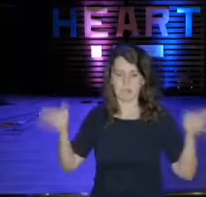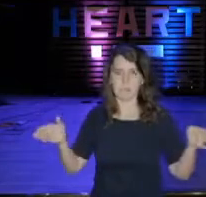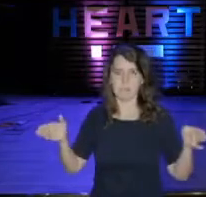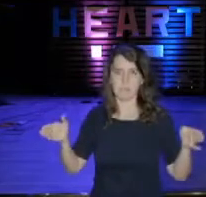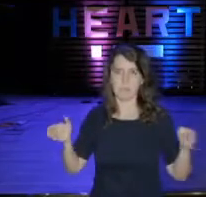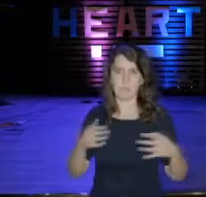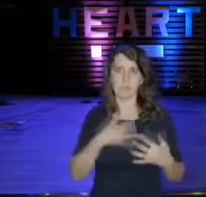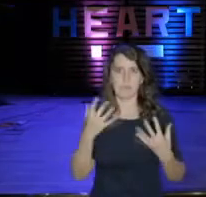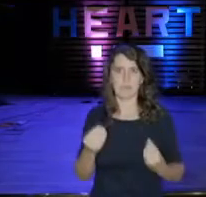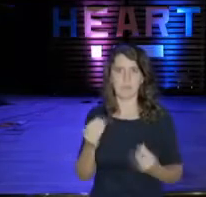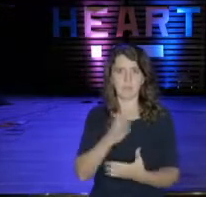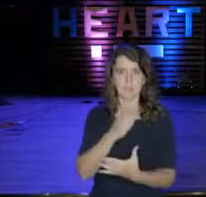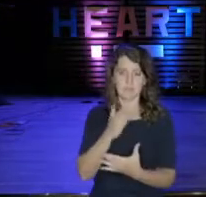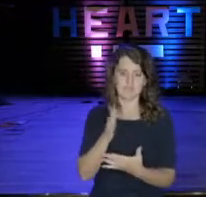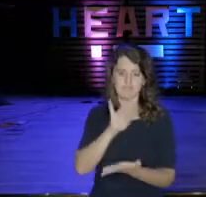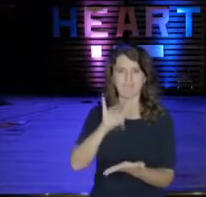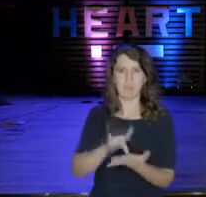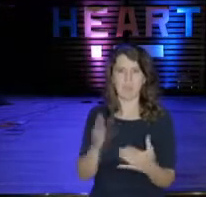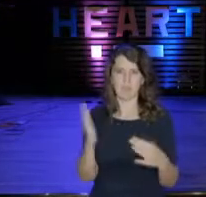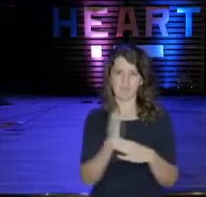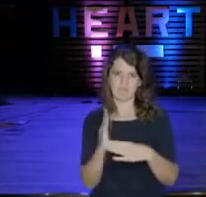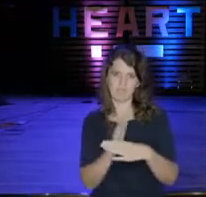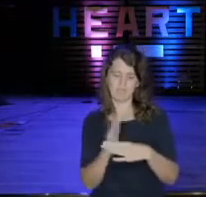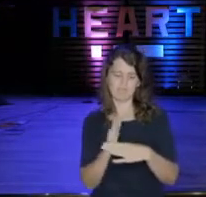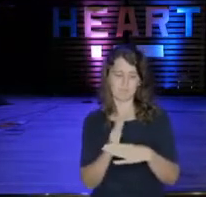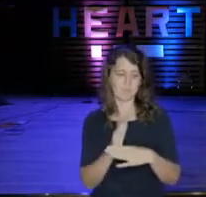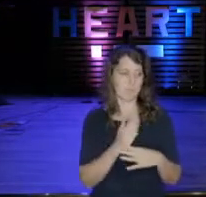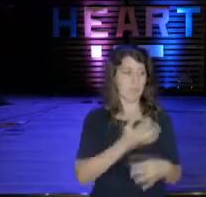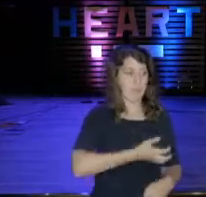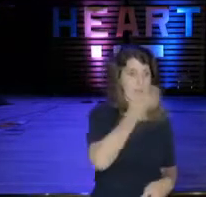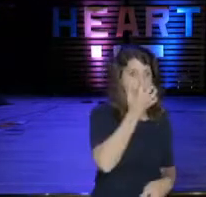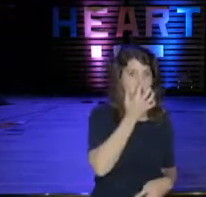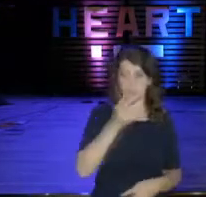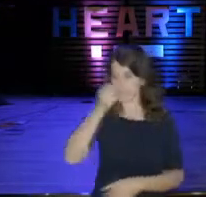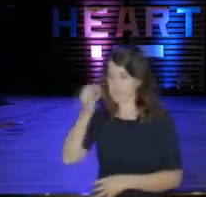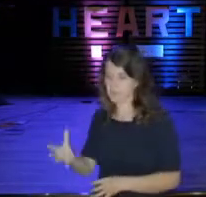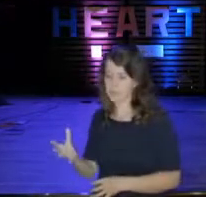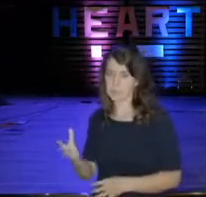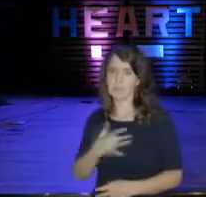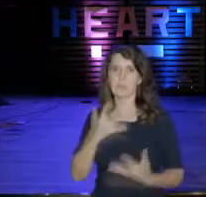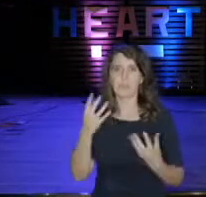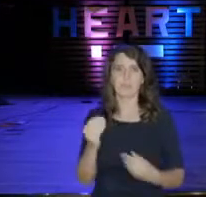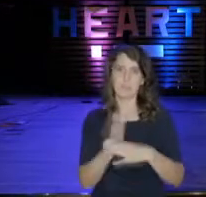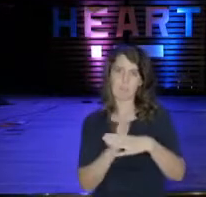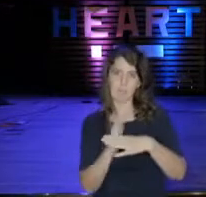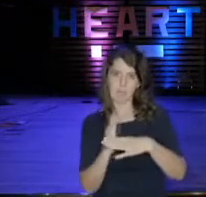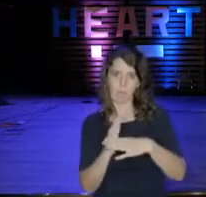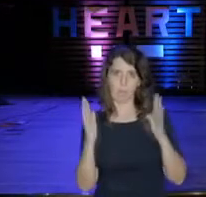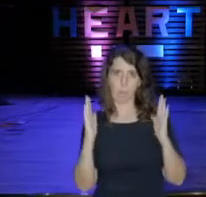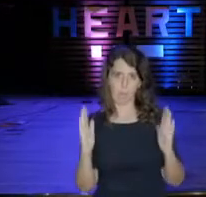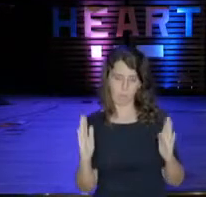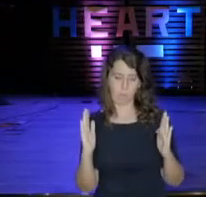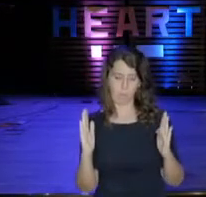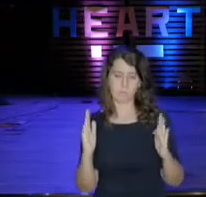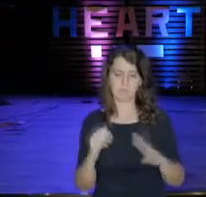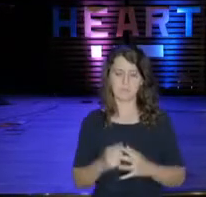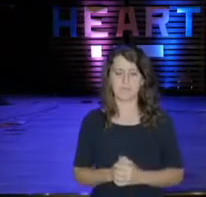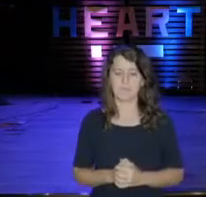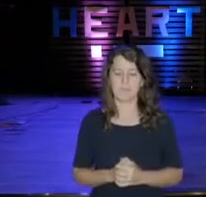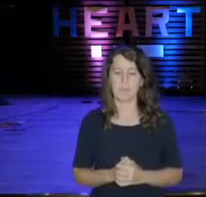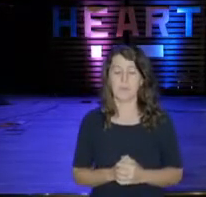indifference. And so in this story, it's a perfect picture of this. You've got one group that's angry.